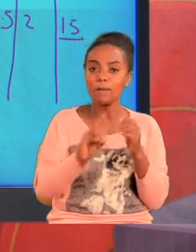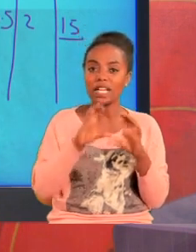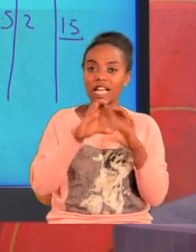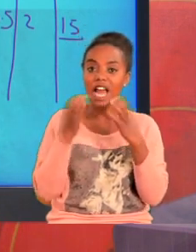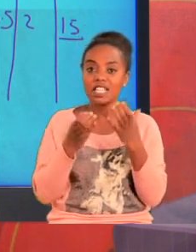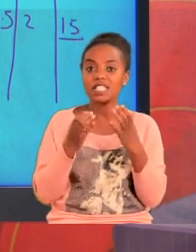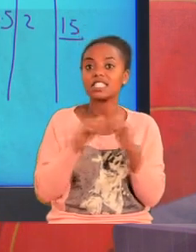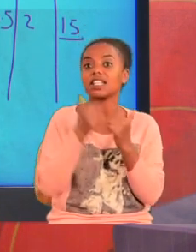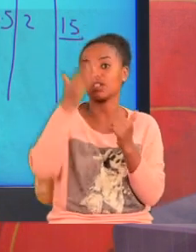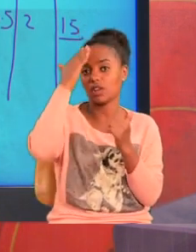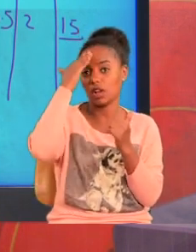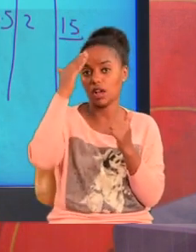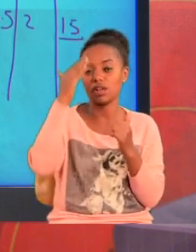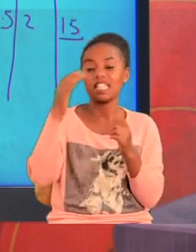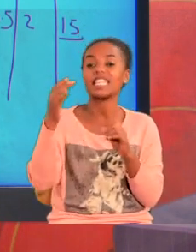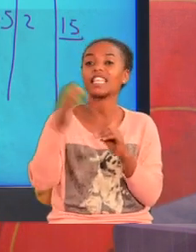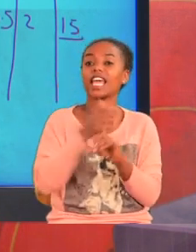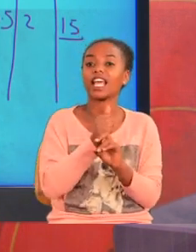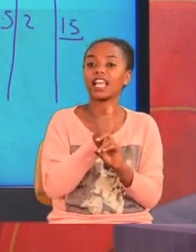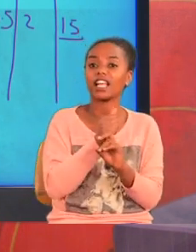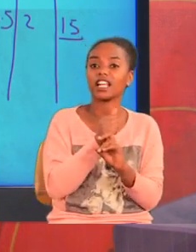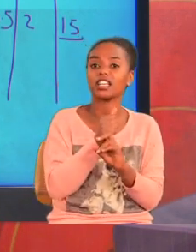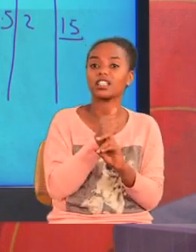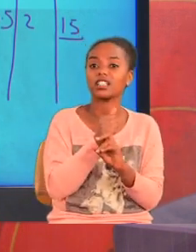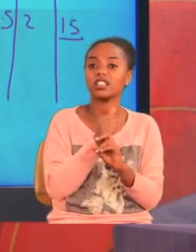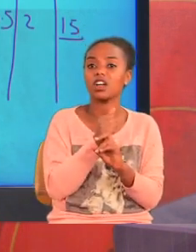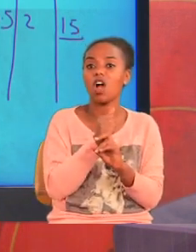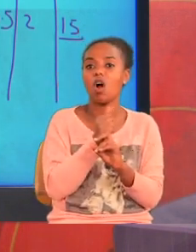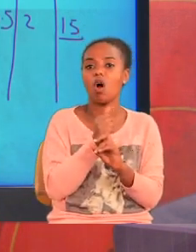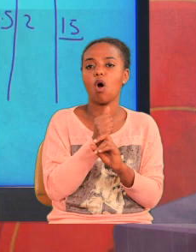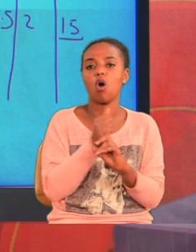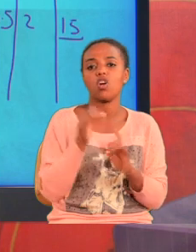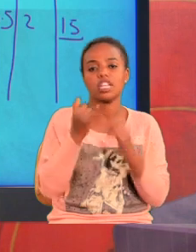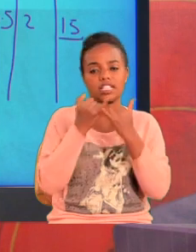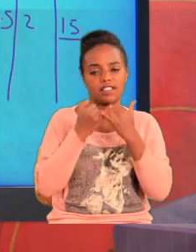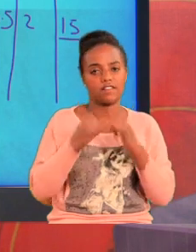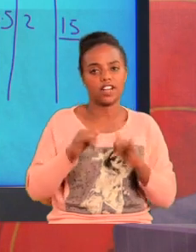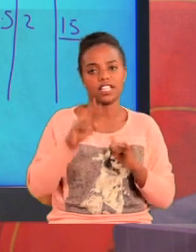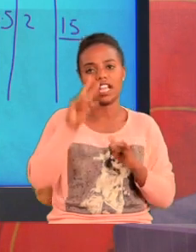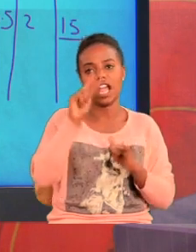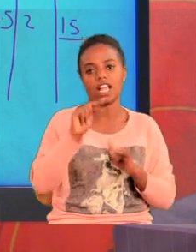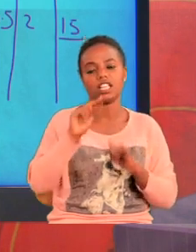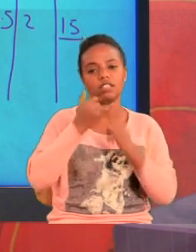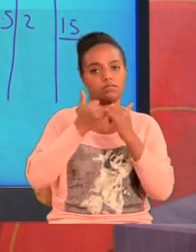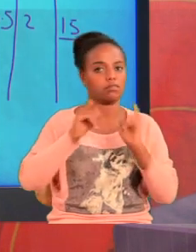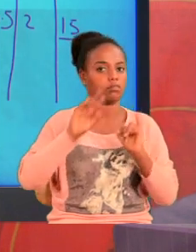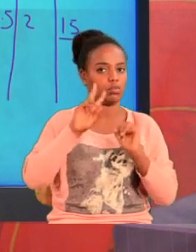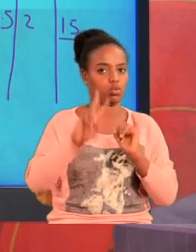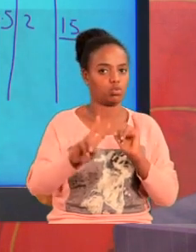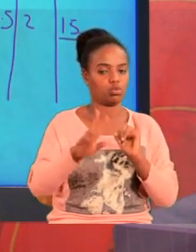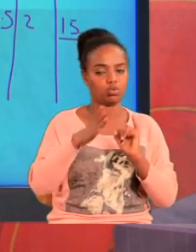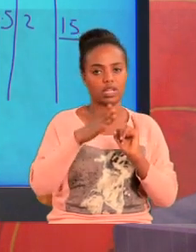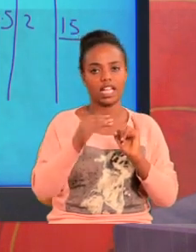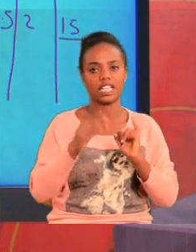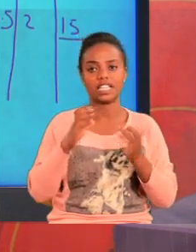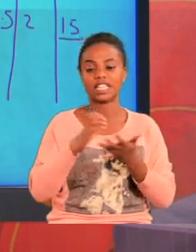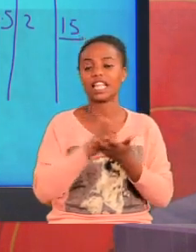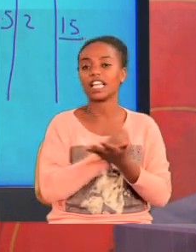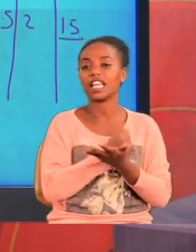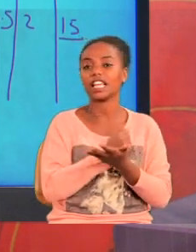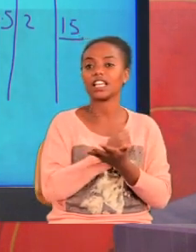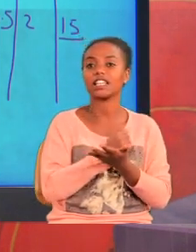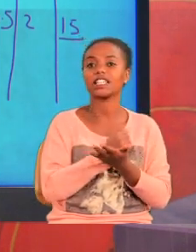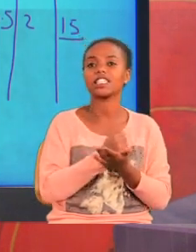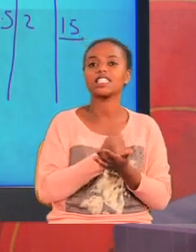obtained by taking or by dividing n by 2 and taking